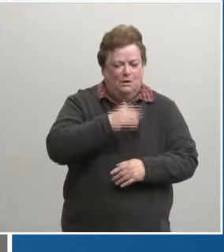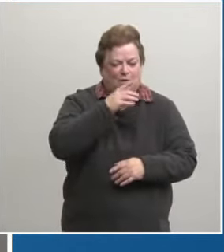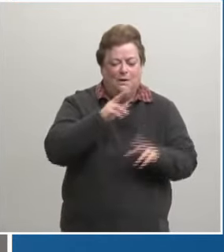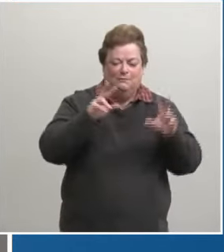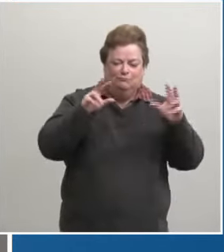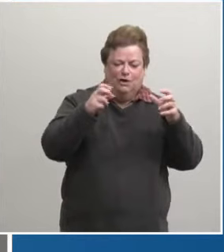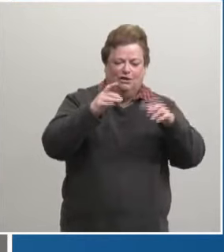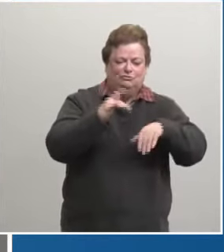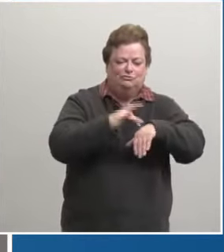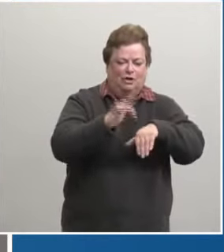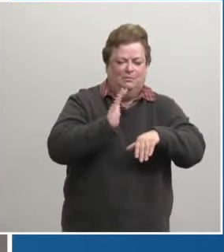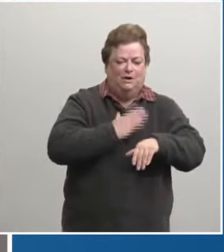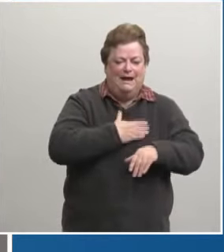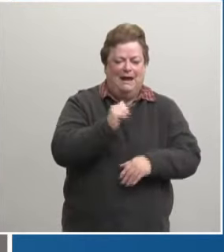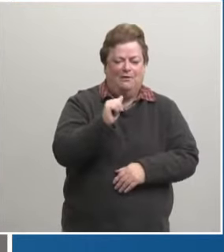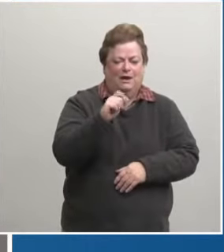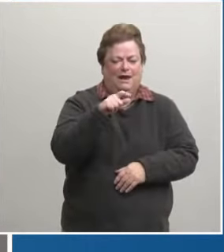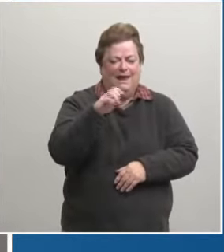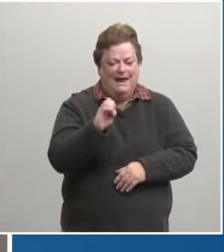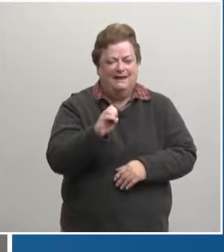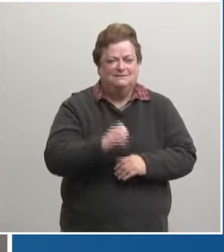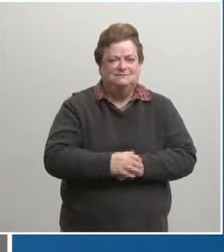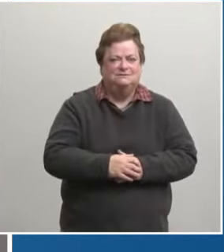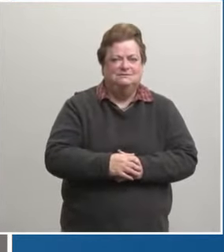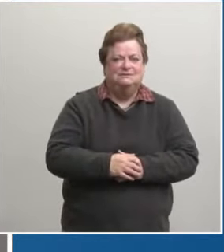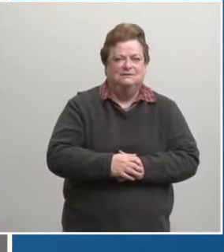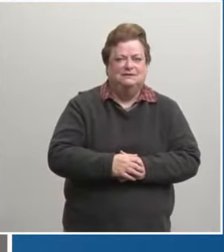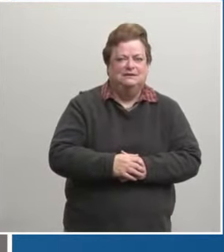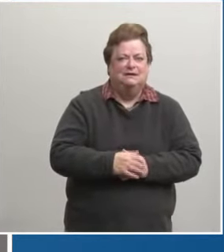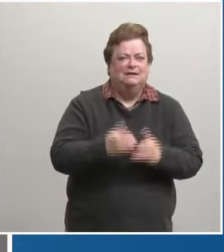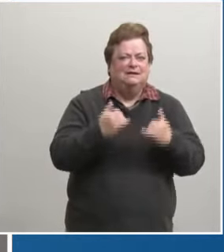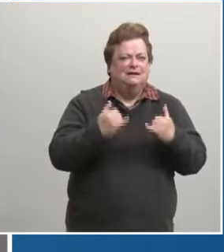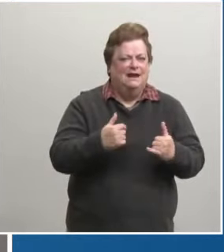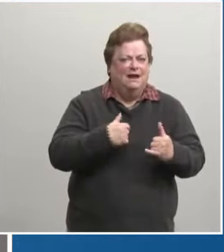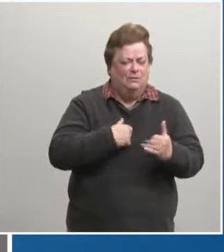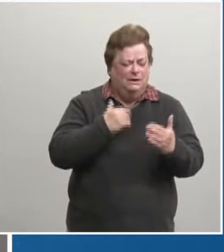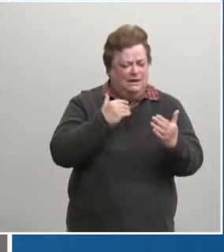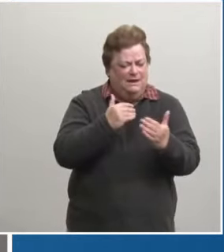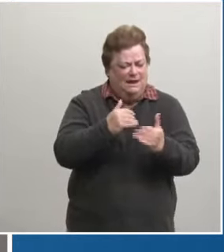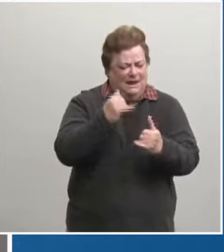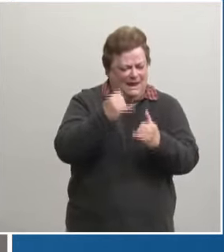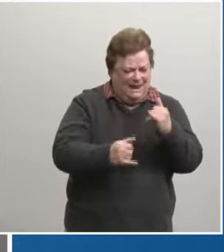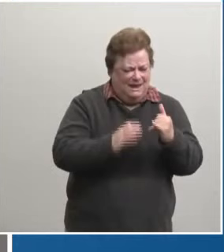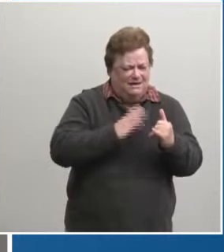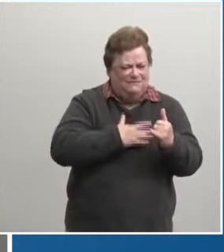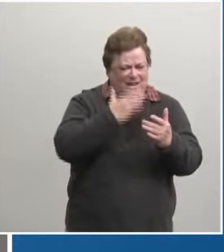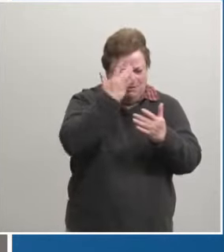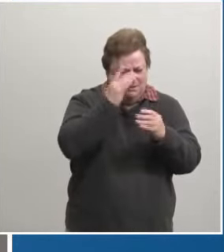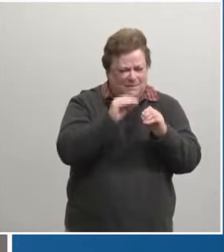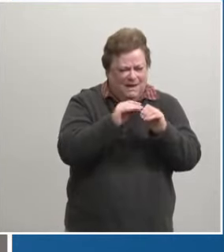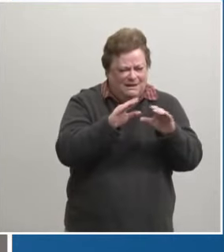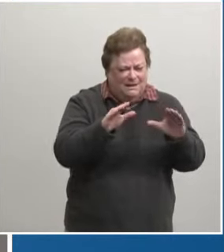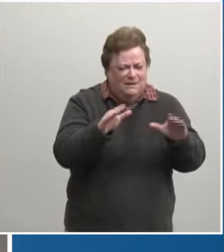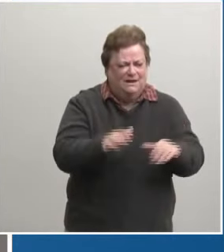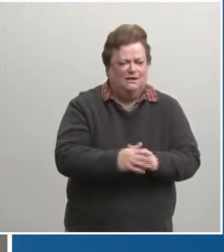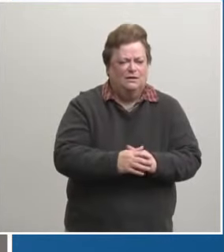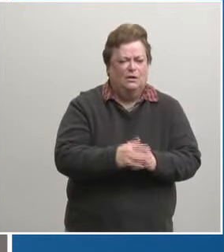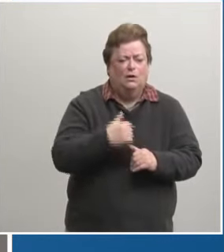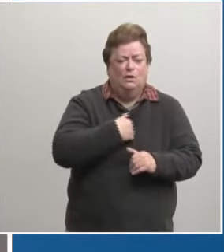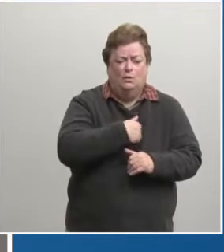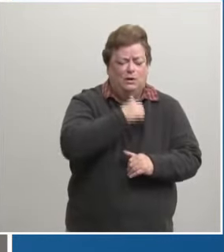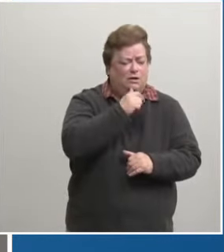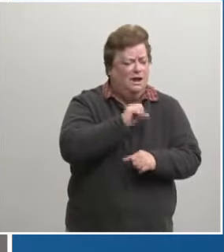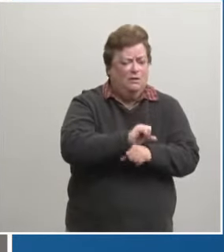axe. Now, what's clear as we work to put an end to the pandemic is that we are not sharpening the axe